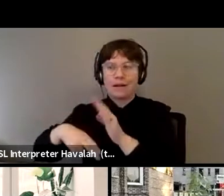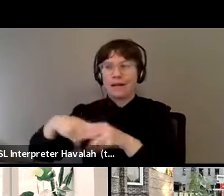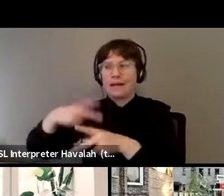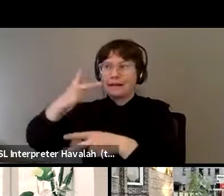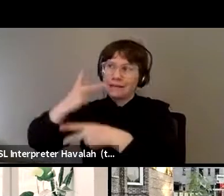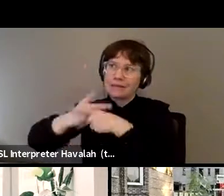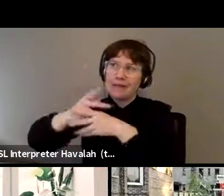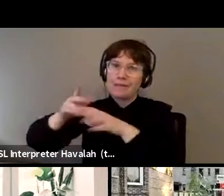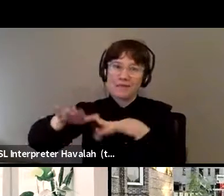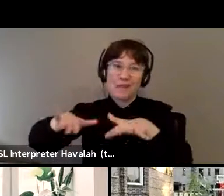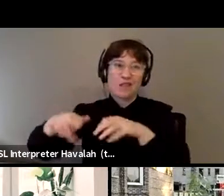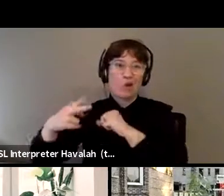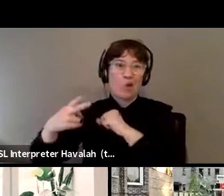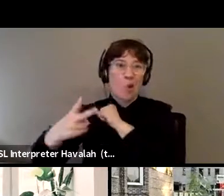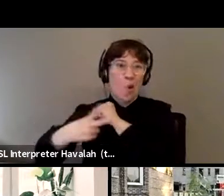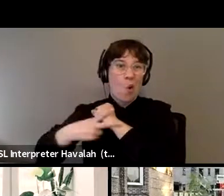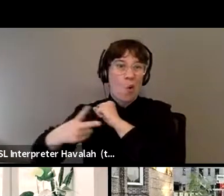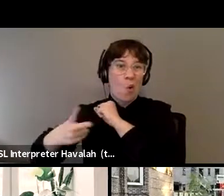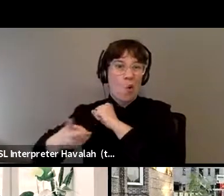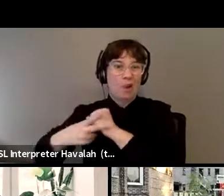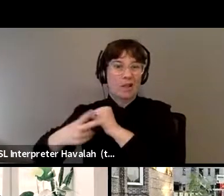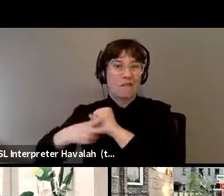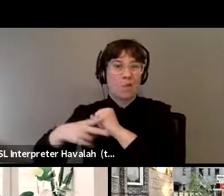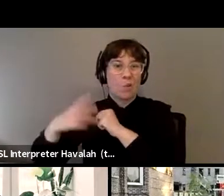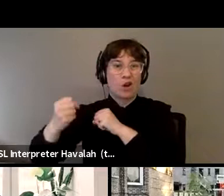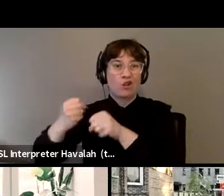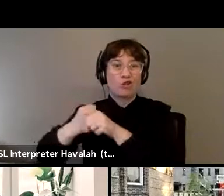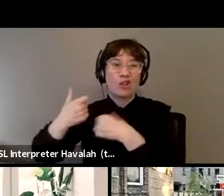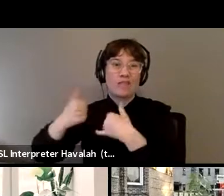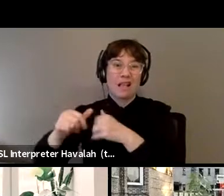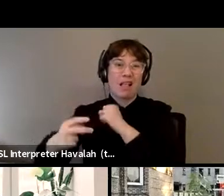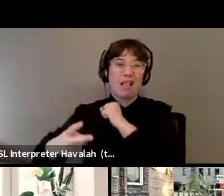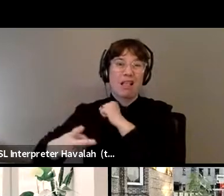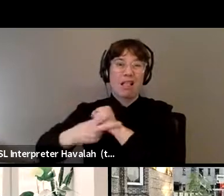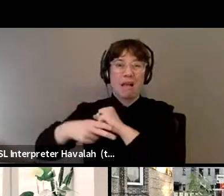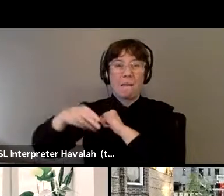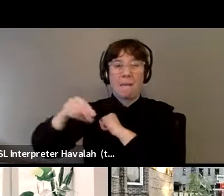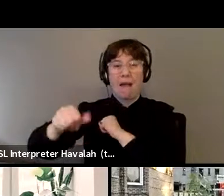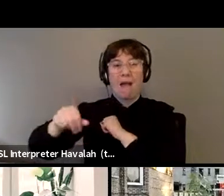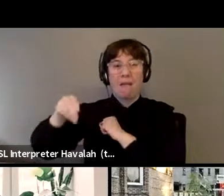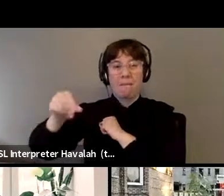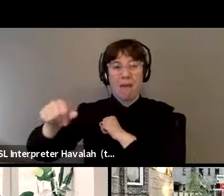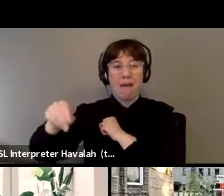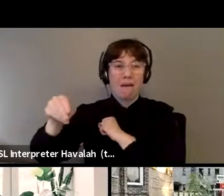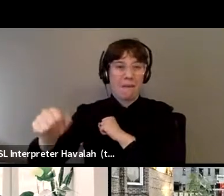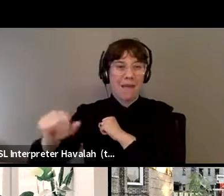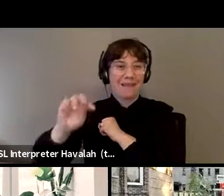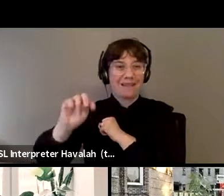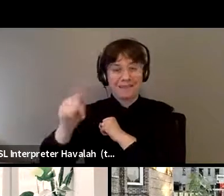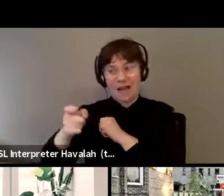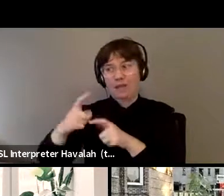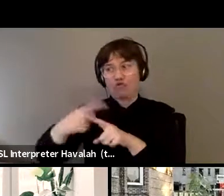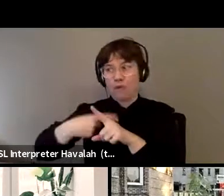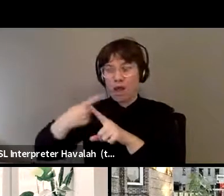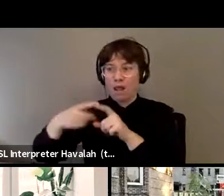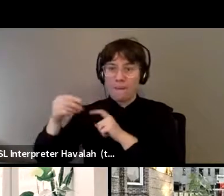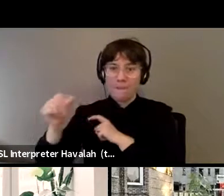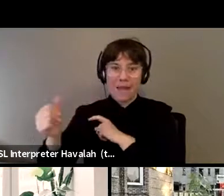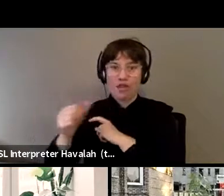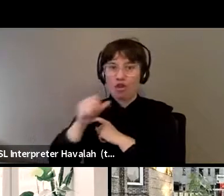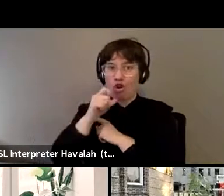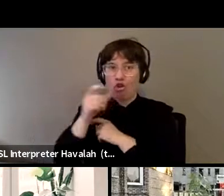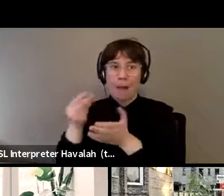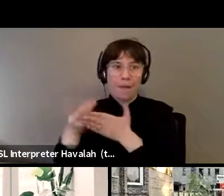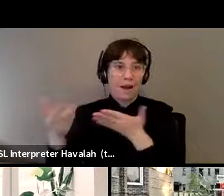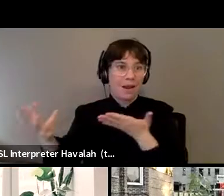you're holding space for years, that's holding costs. You're still paying, you could potentially be paying property taxes on it or rent, and you're not getting anything